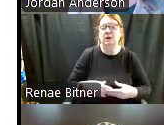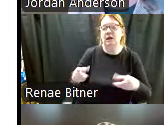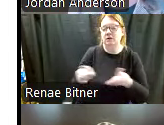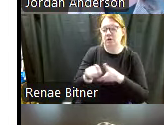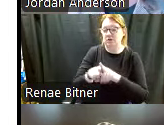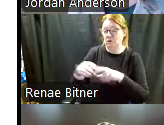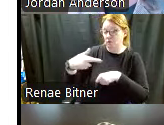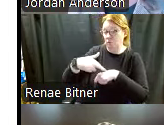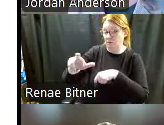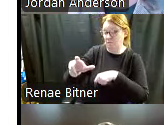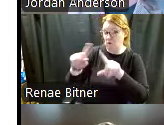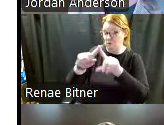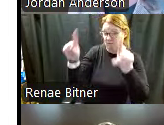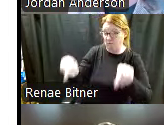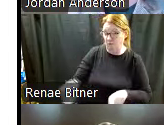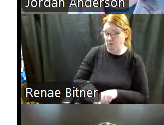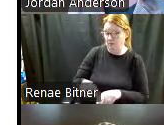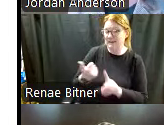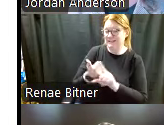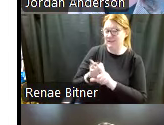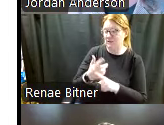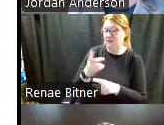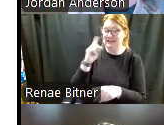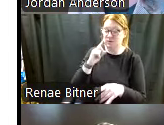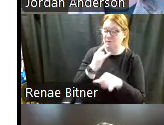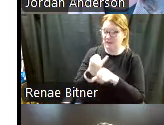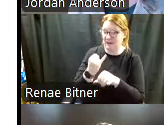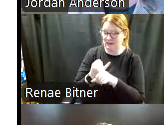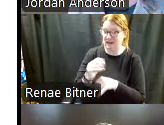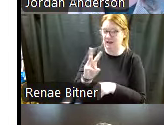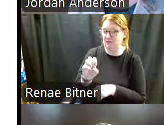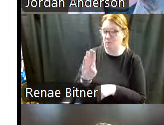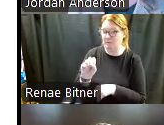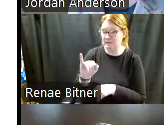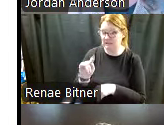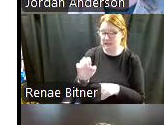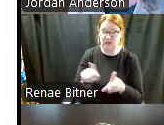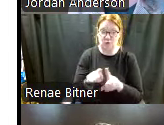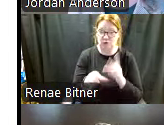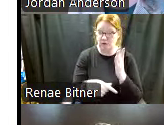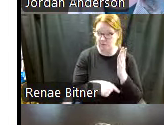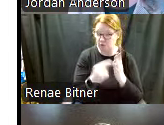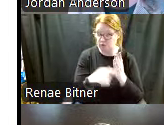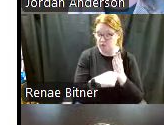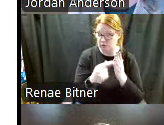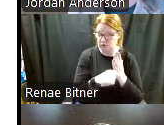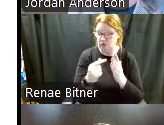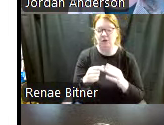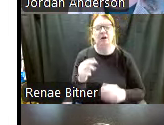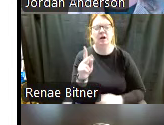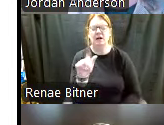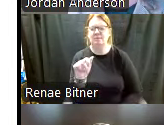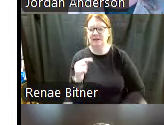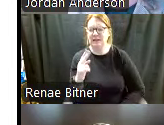is also on our School for the Deaf website, as well as our brochure. And then I did see Kathleen had asked a